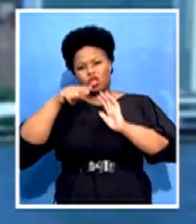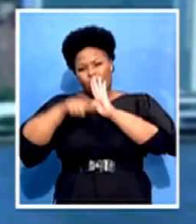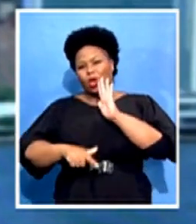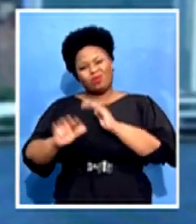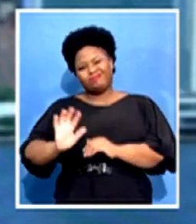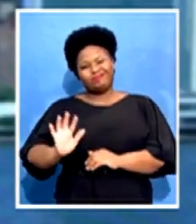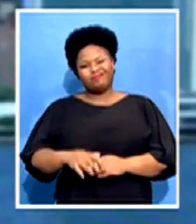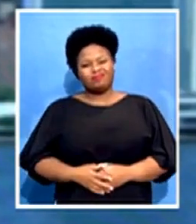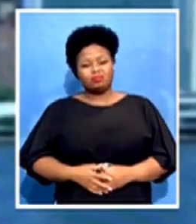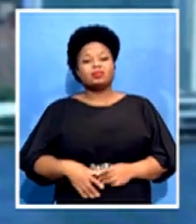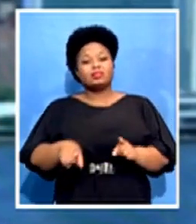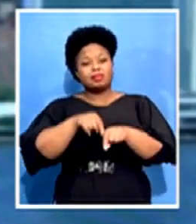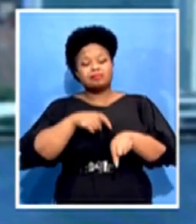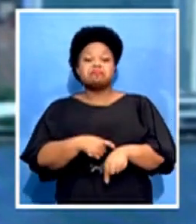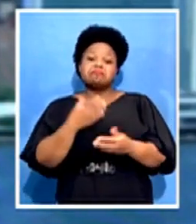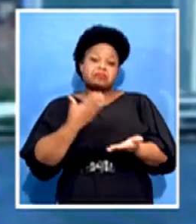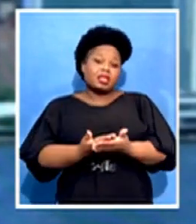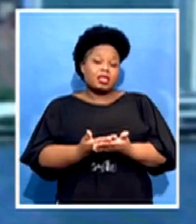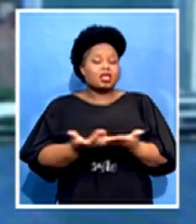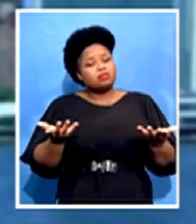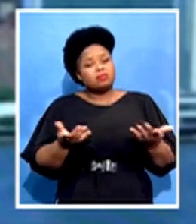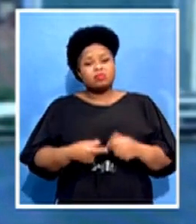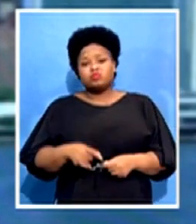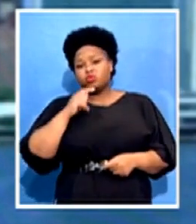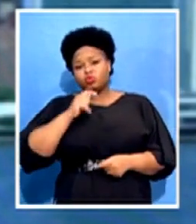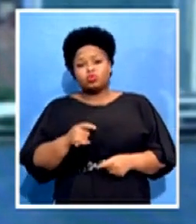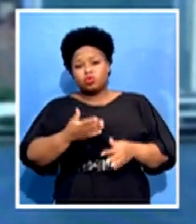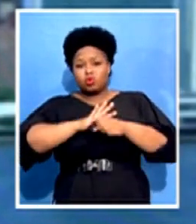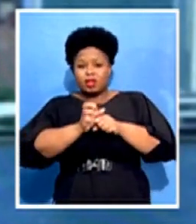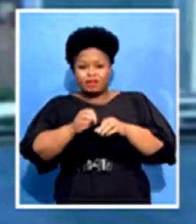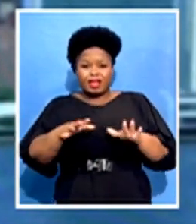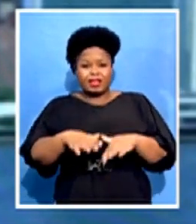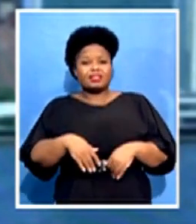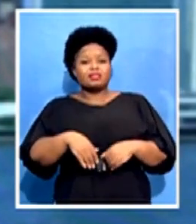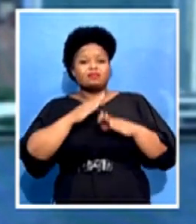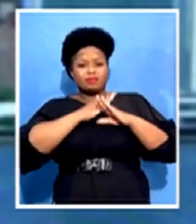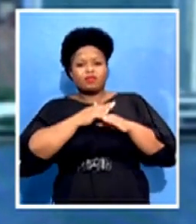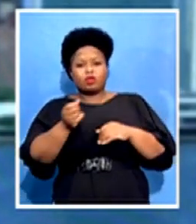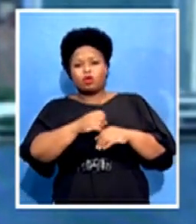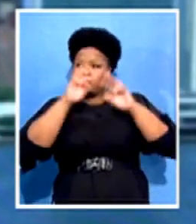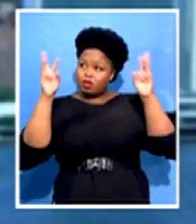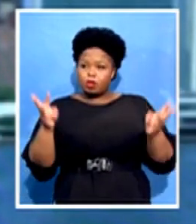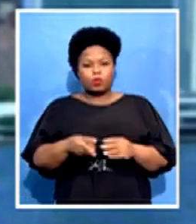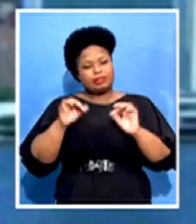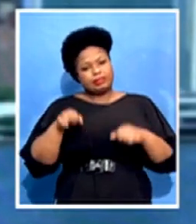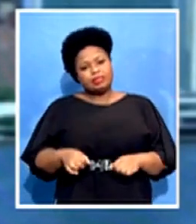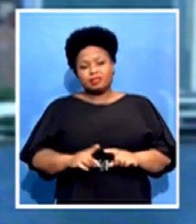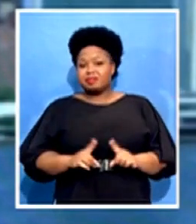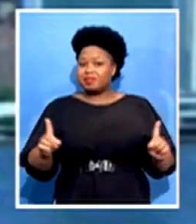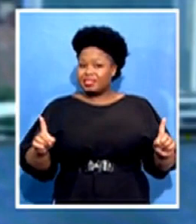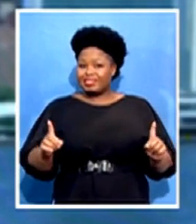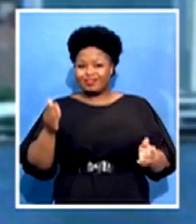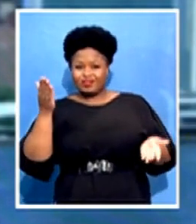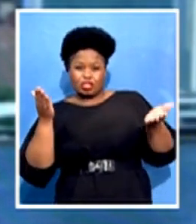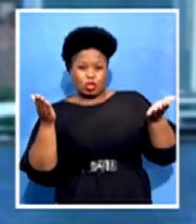to revolutionise coronavirus vaccination across the world. But its comparative inefficiency